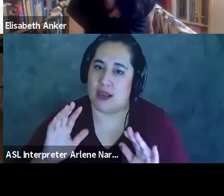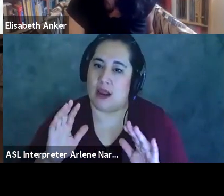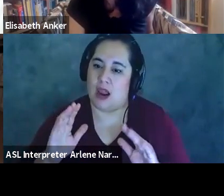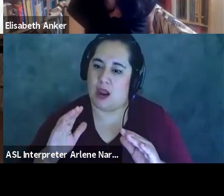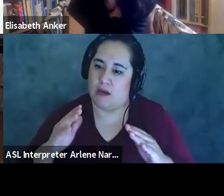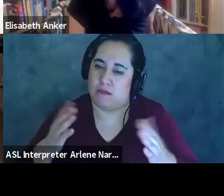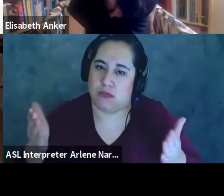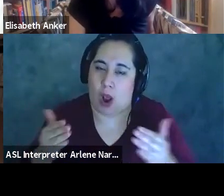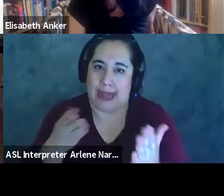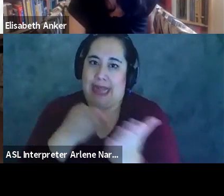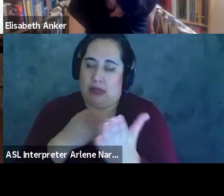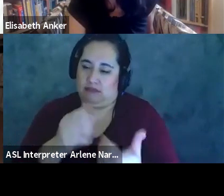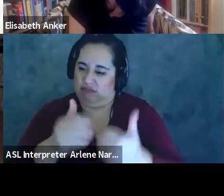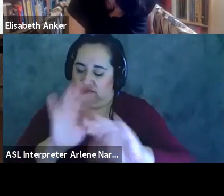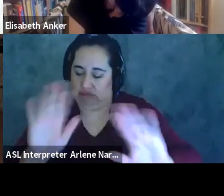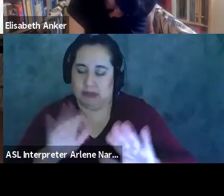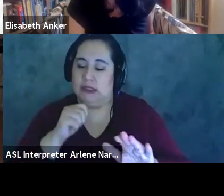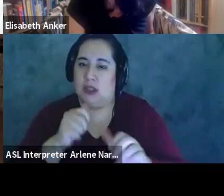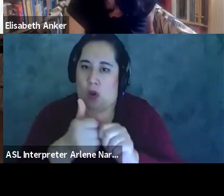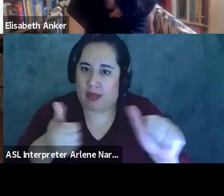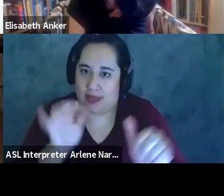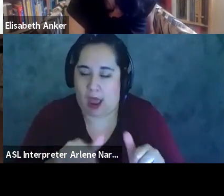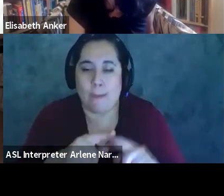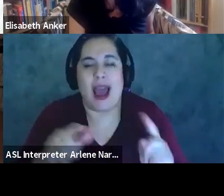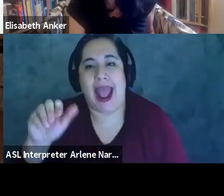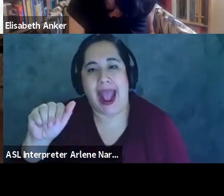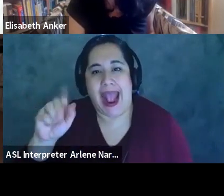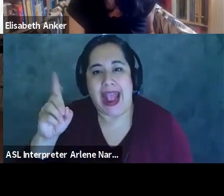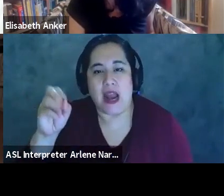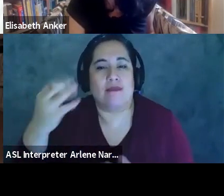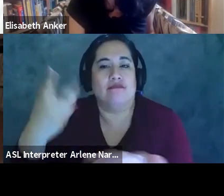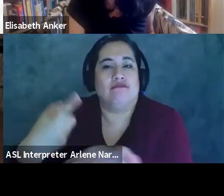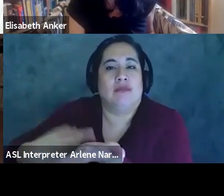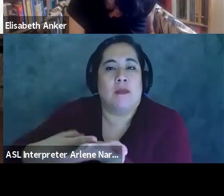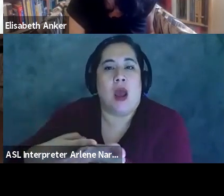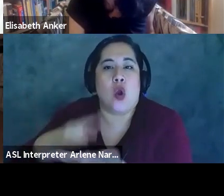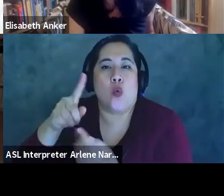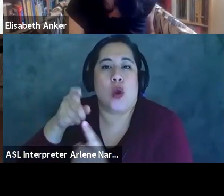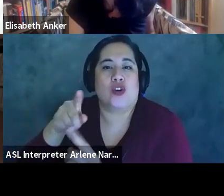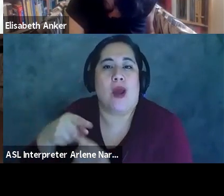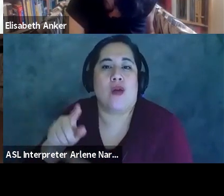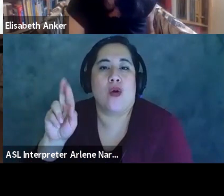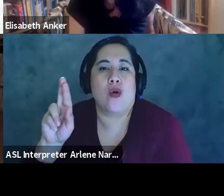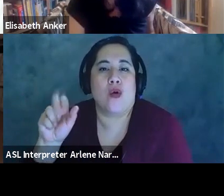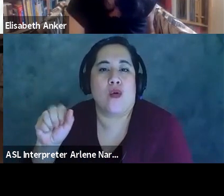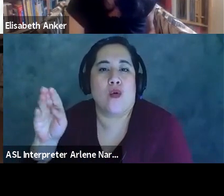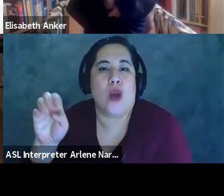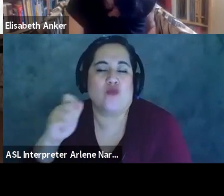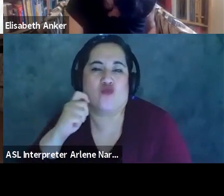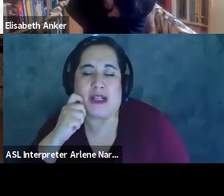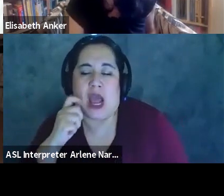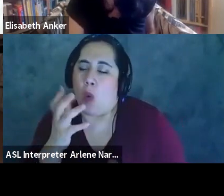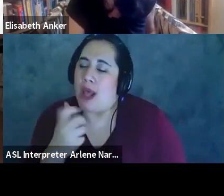mobilize against that. Adom just obviously talked about the question of race, and I do want to make perhaps one